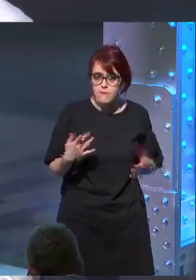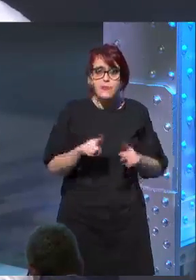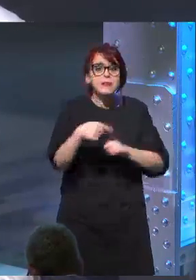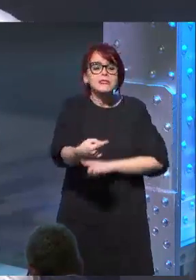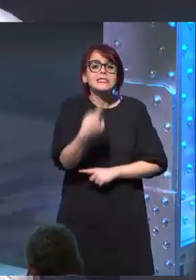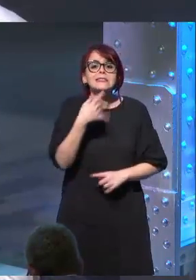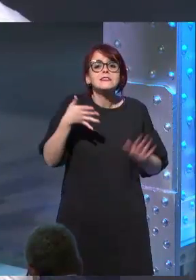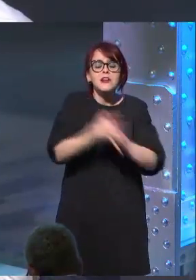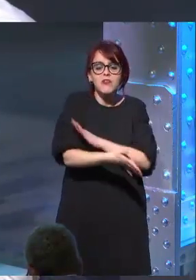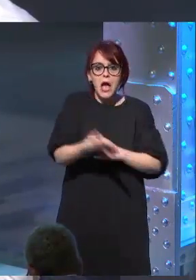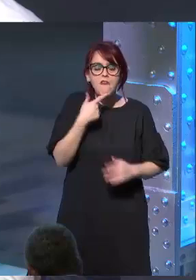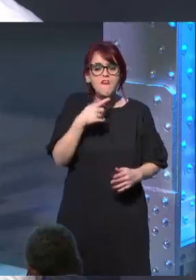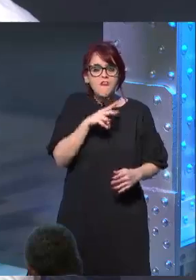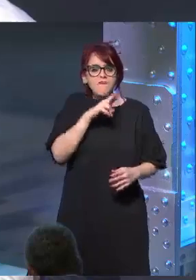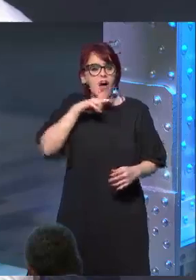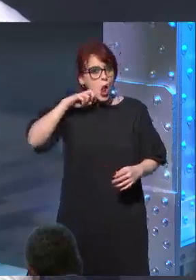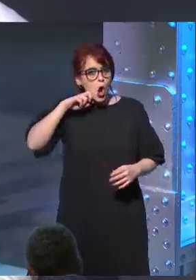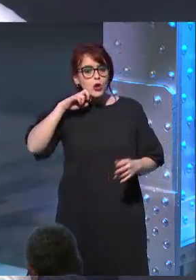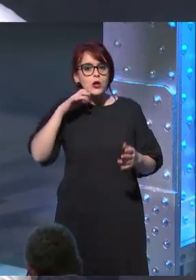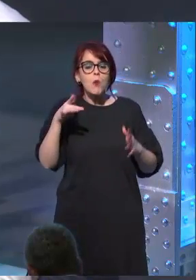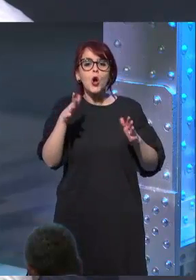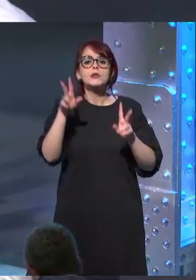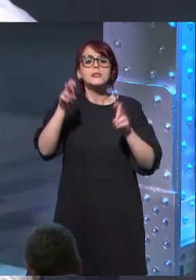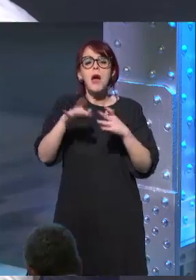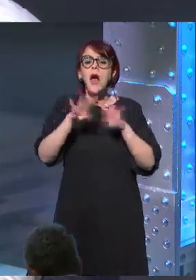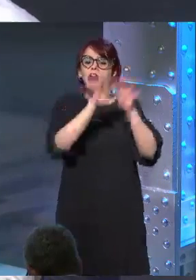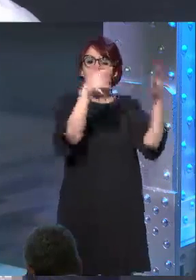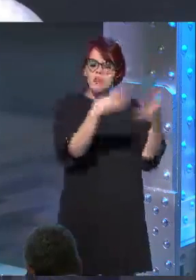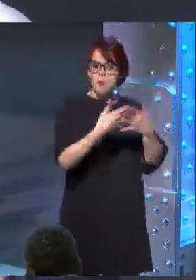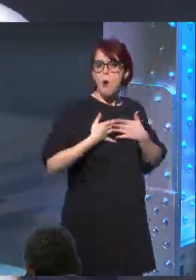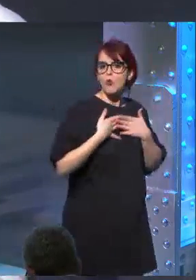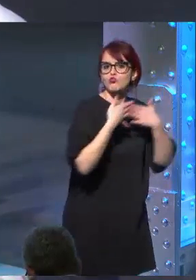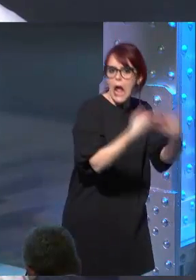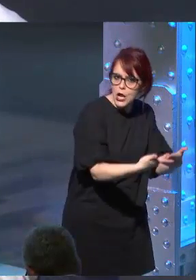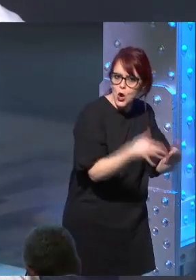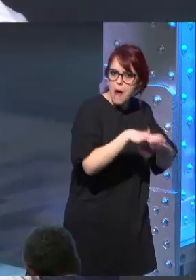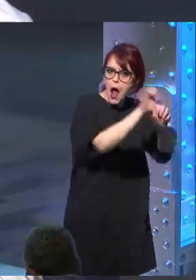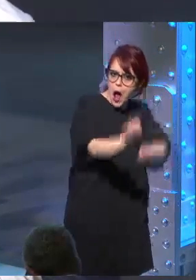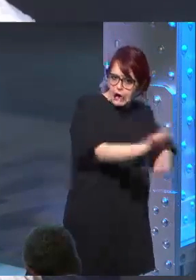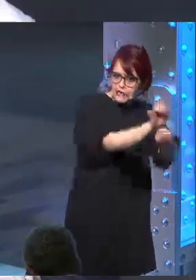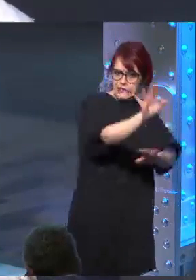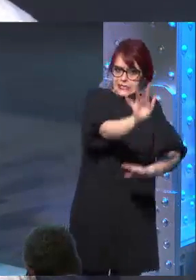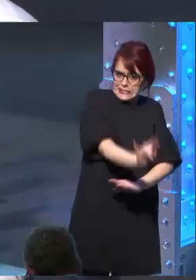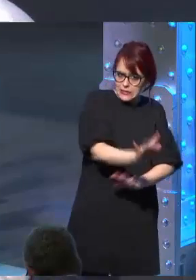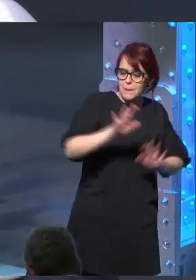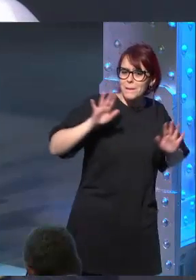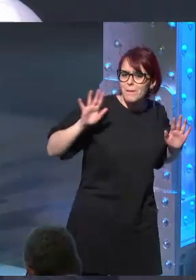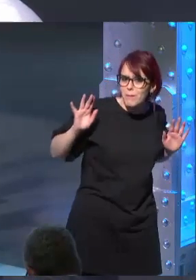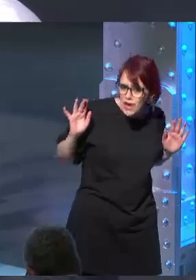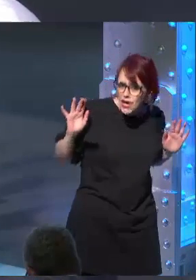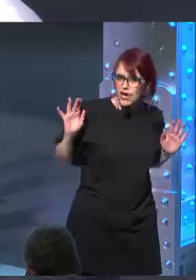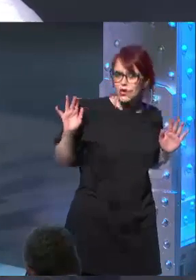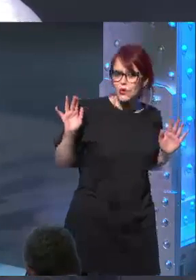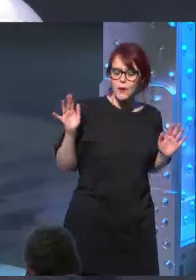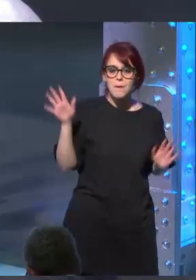to take care of our own image on the internet. And I do not think that